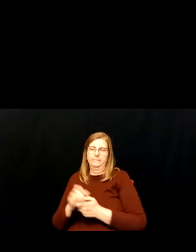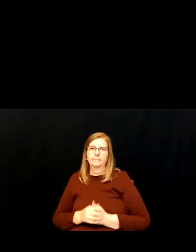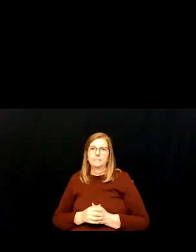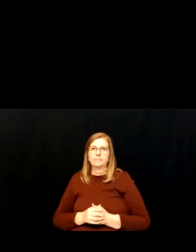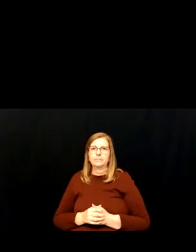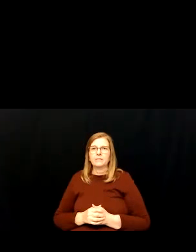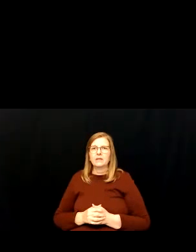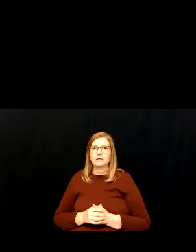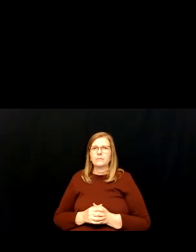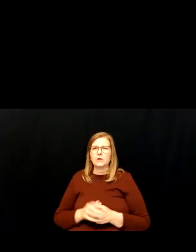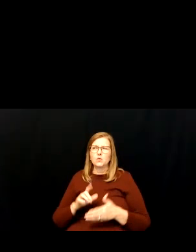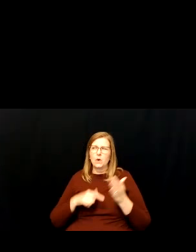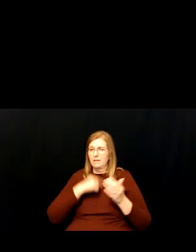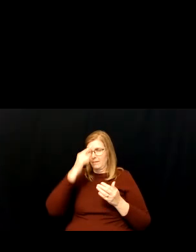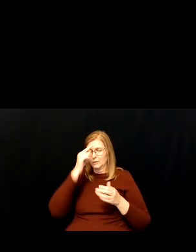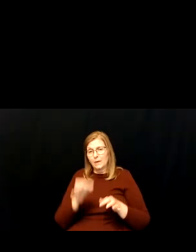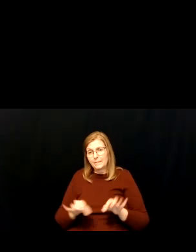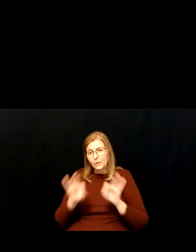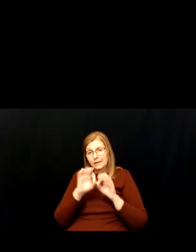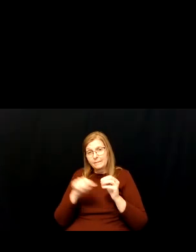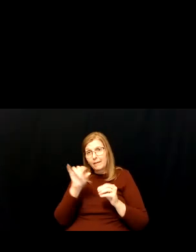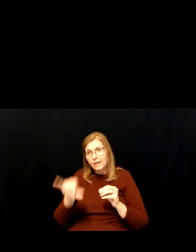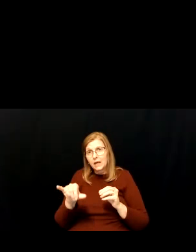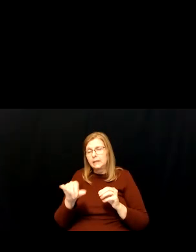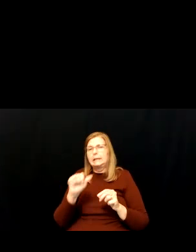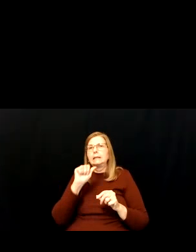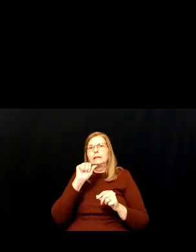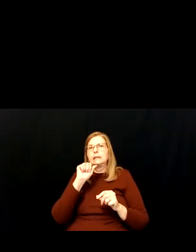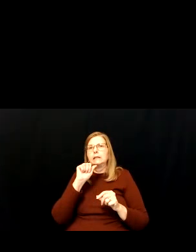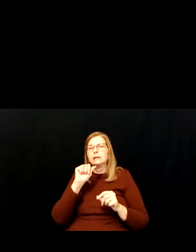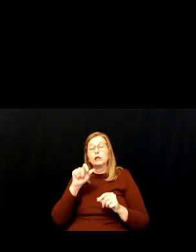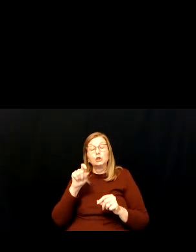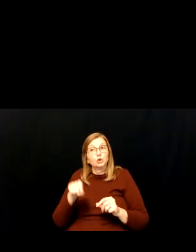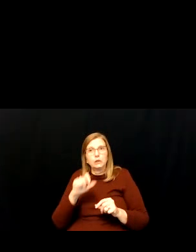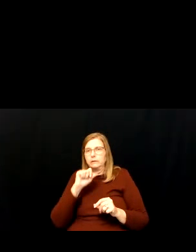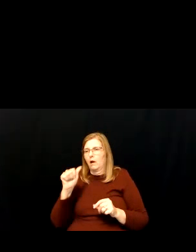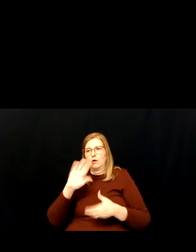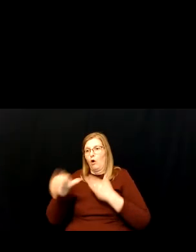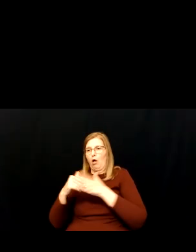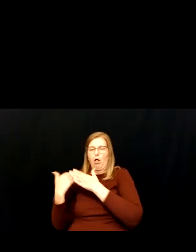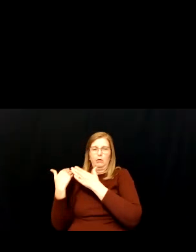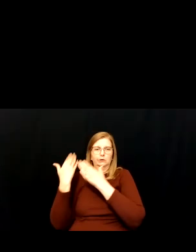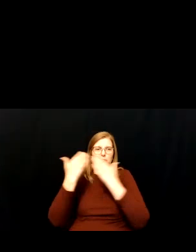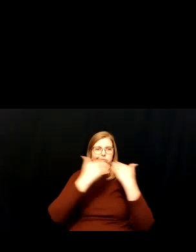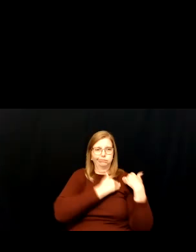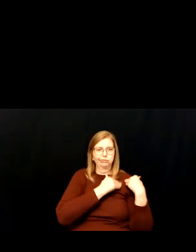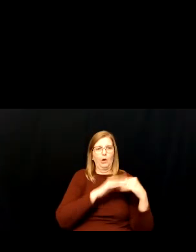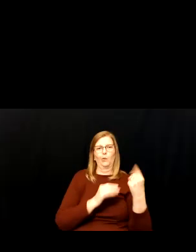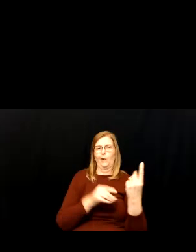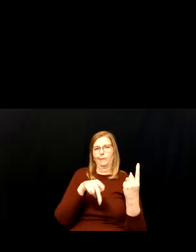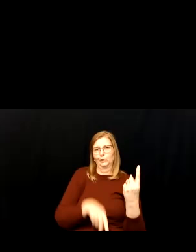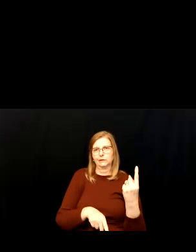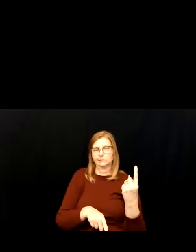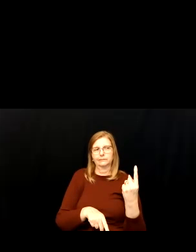And what I think is so important about that is that it shouldn't fall on just one person. The